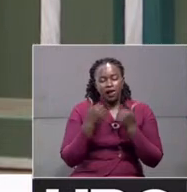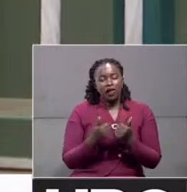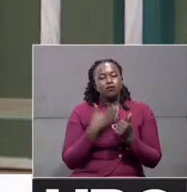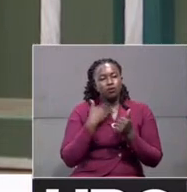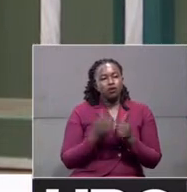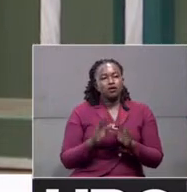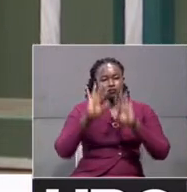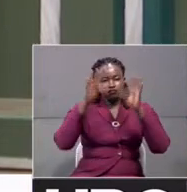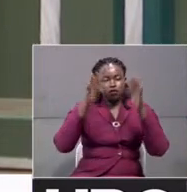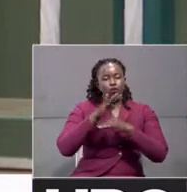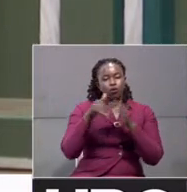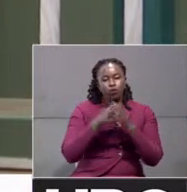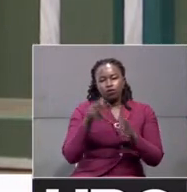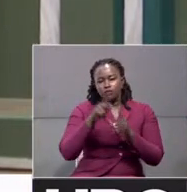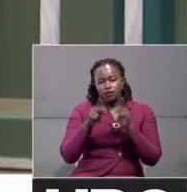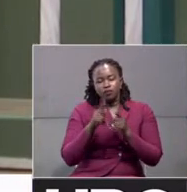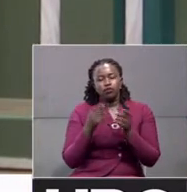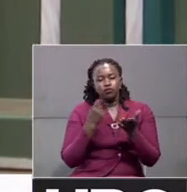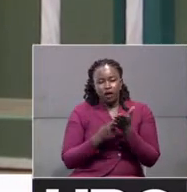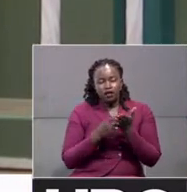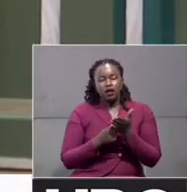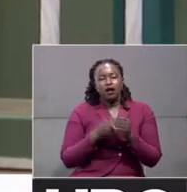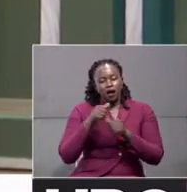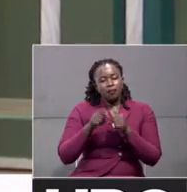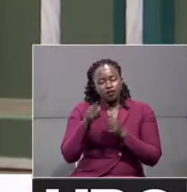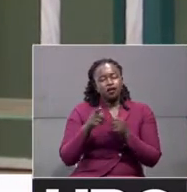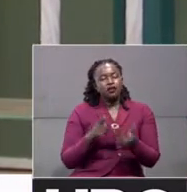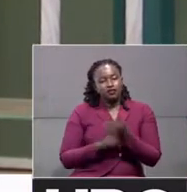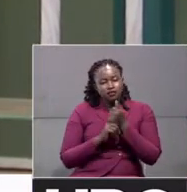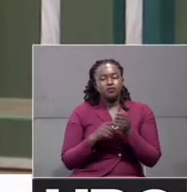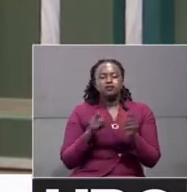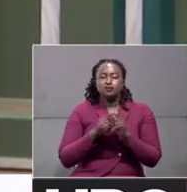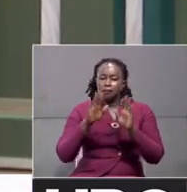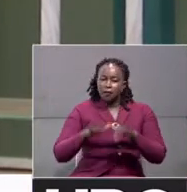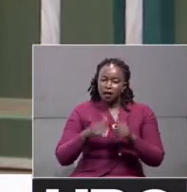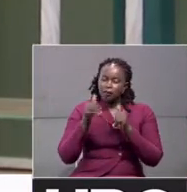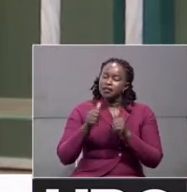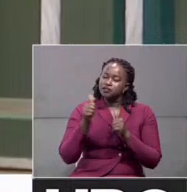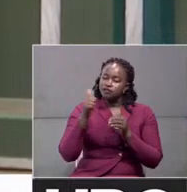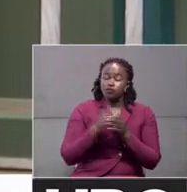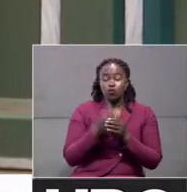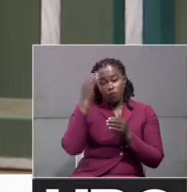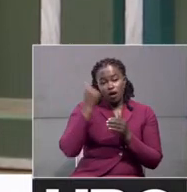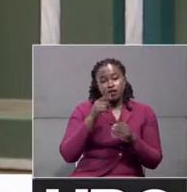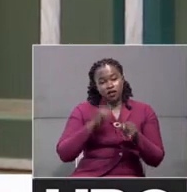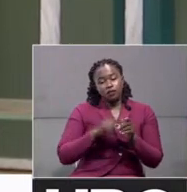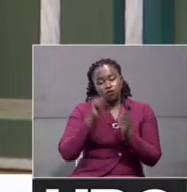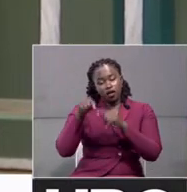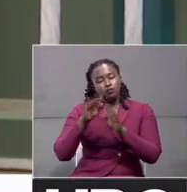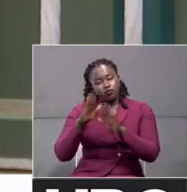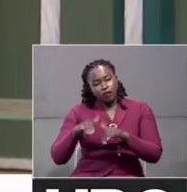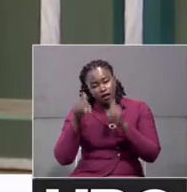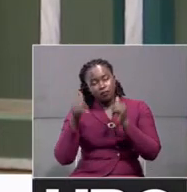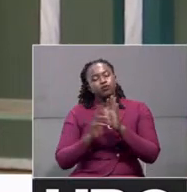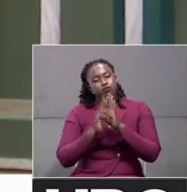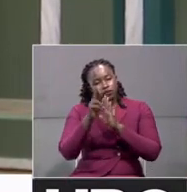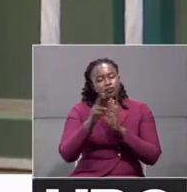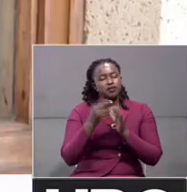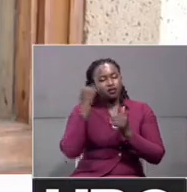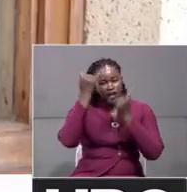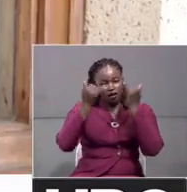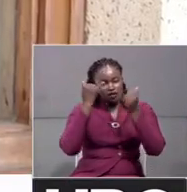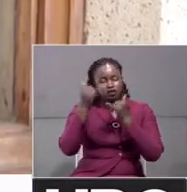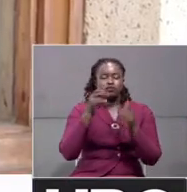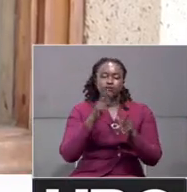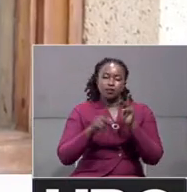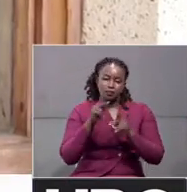congratulate all Ugandans over this milestone, and even Parliament itself, because when we come to Parliament here, we come to represent the views of the